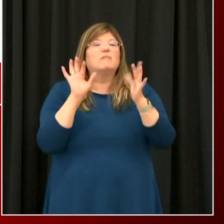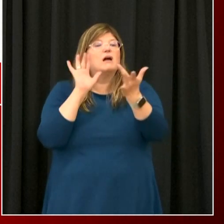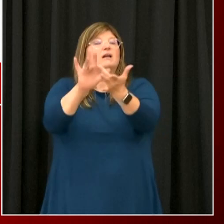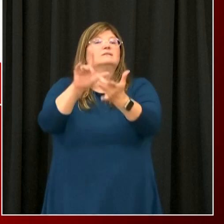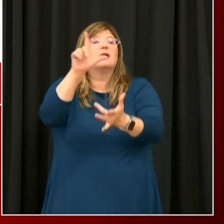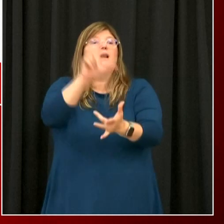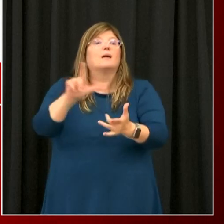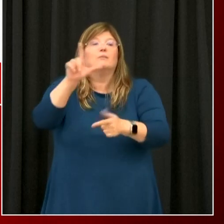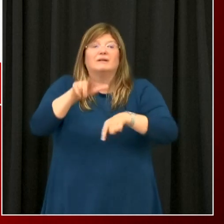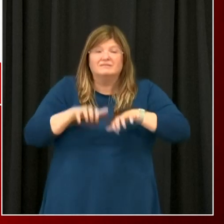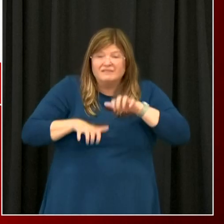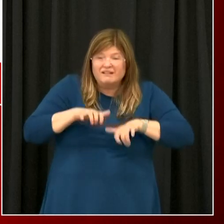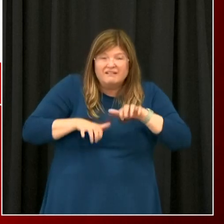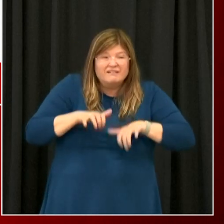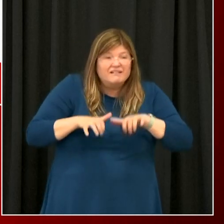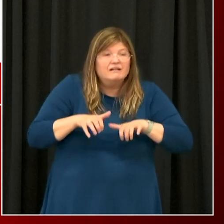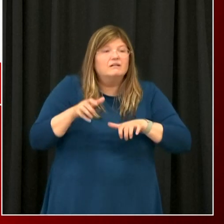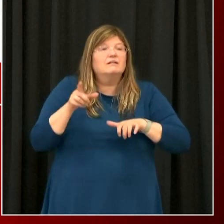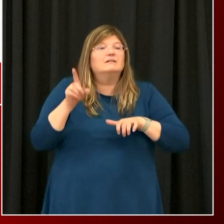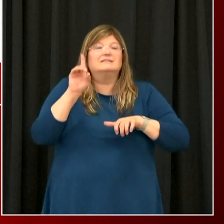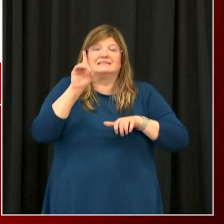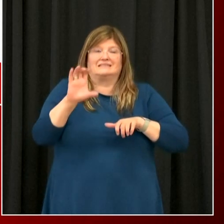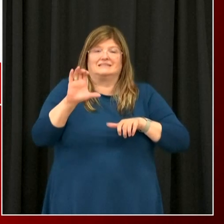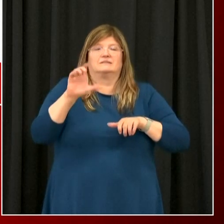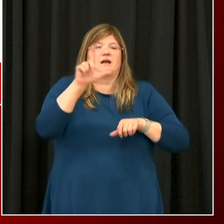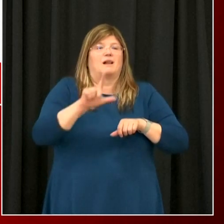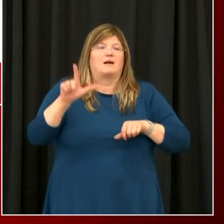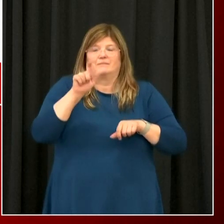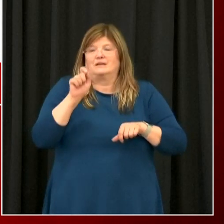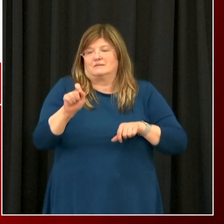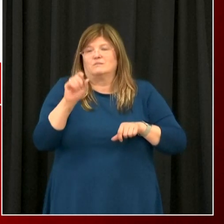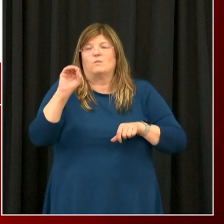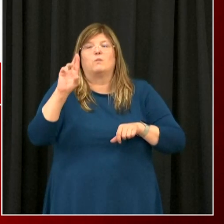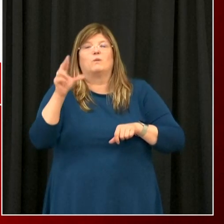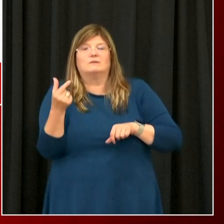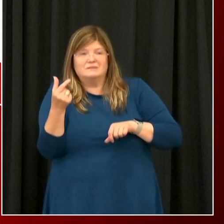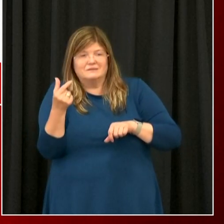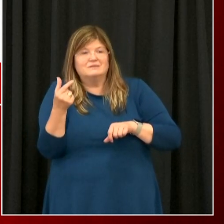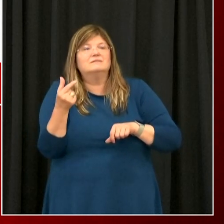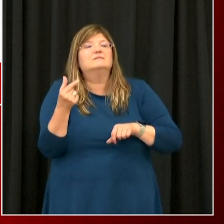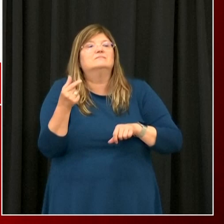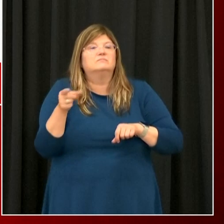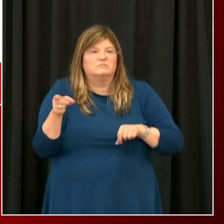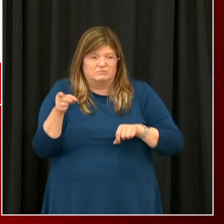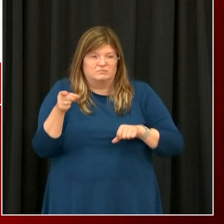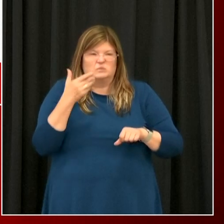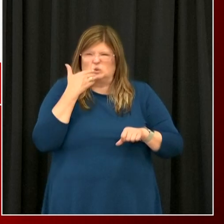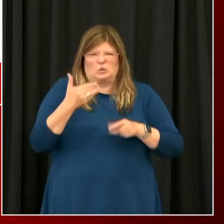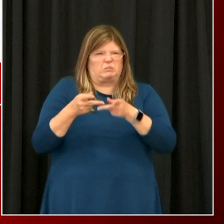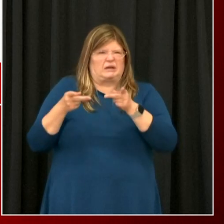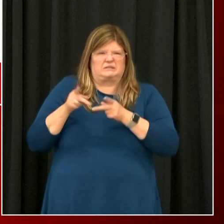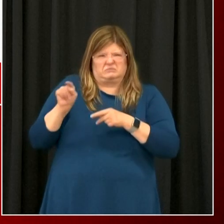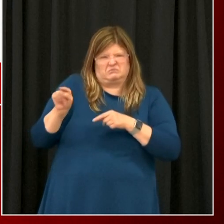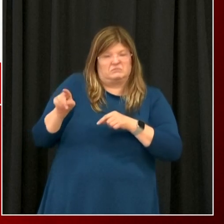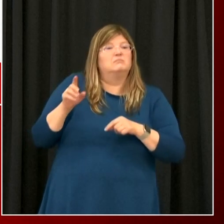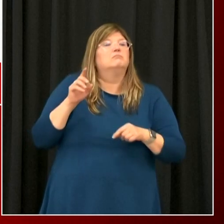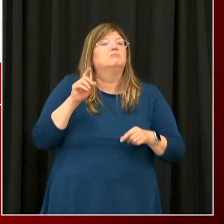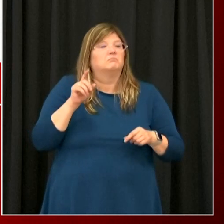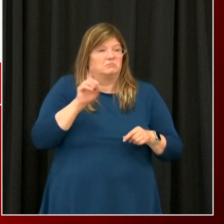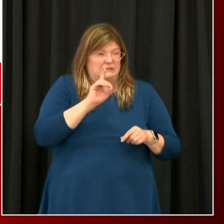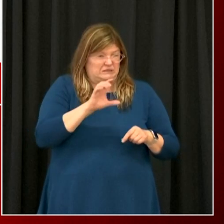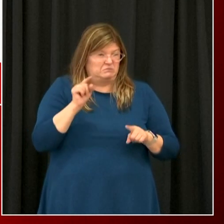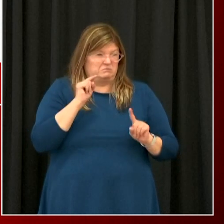dclibrary.org. So that is very good news. We also want to share that DC Public Schools is sharing a family survey. So please